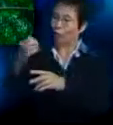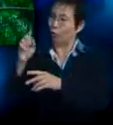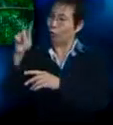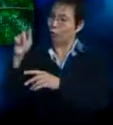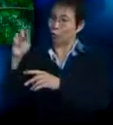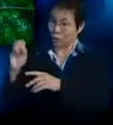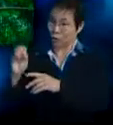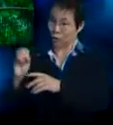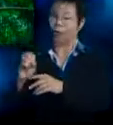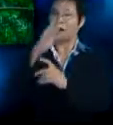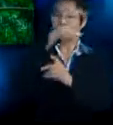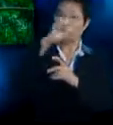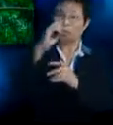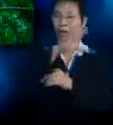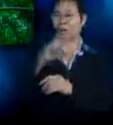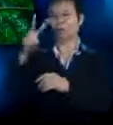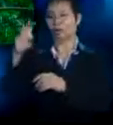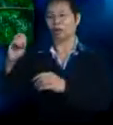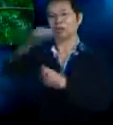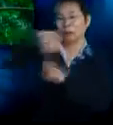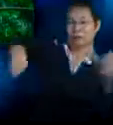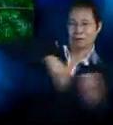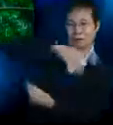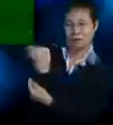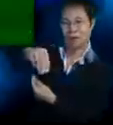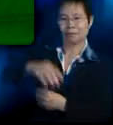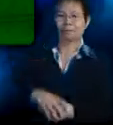That is the carbon and oxygen cycles.